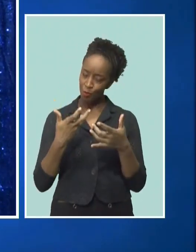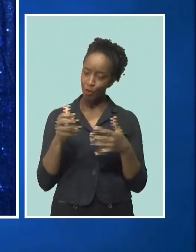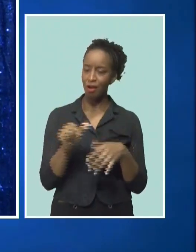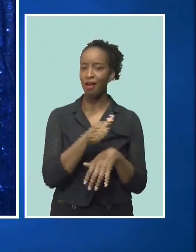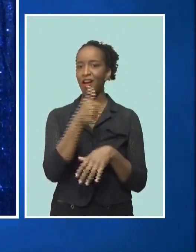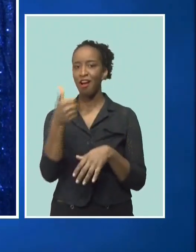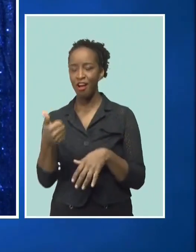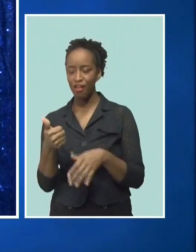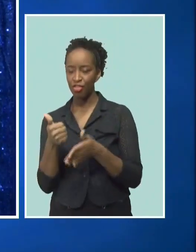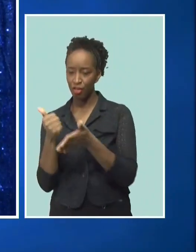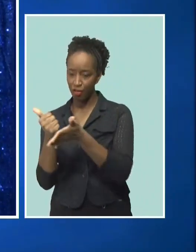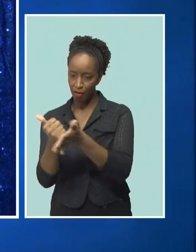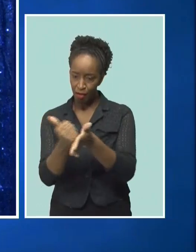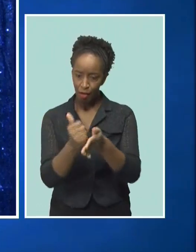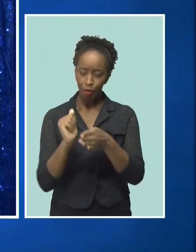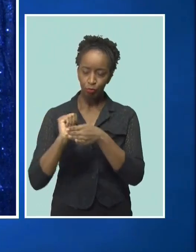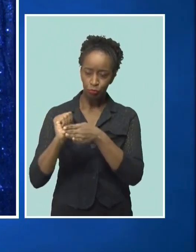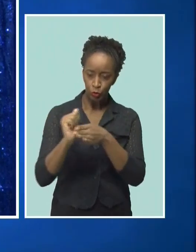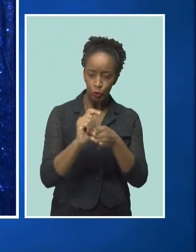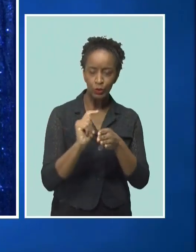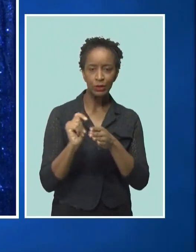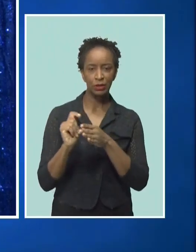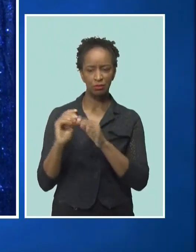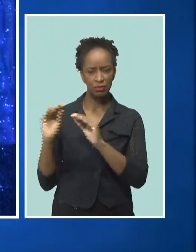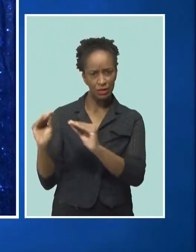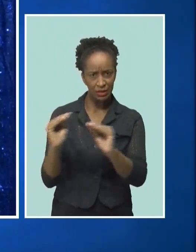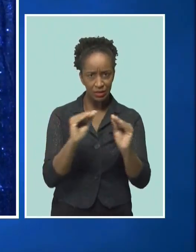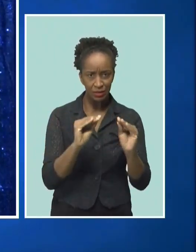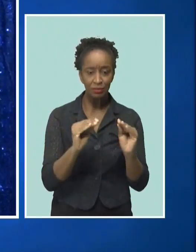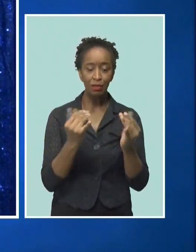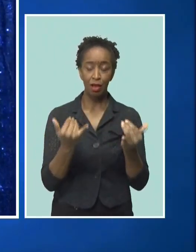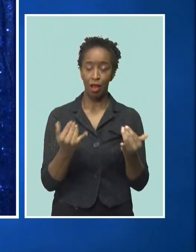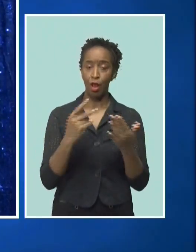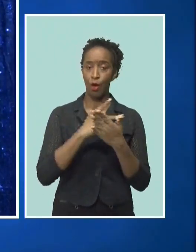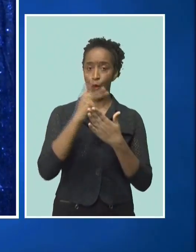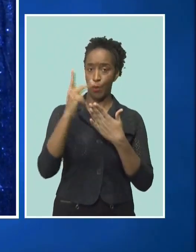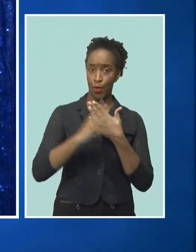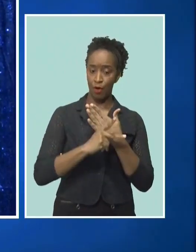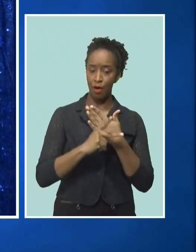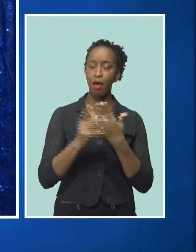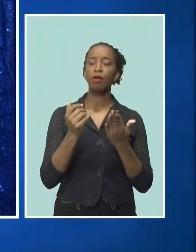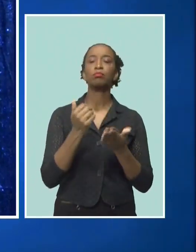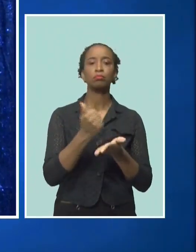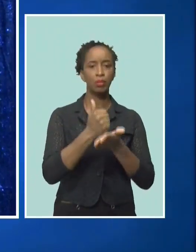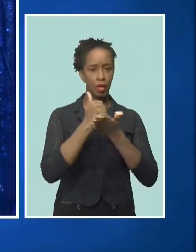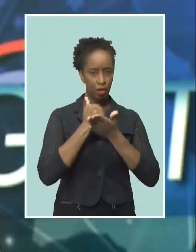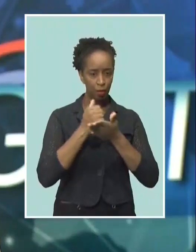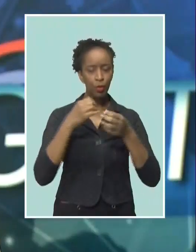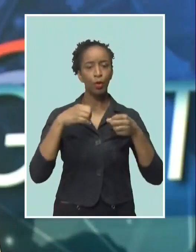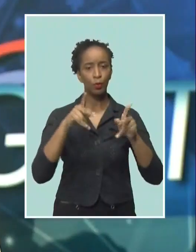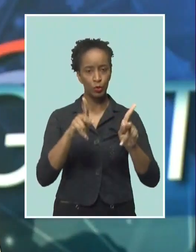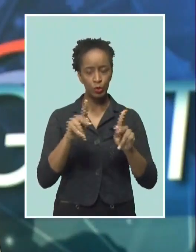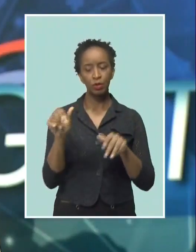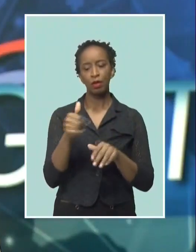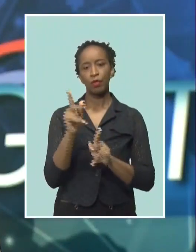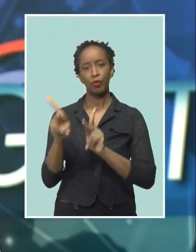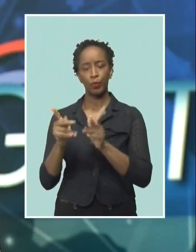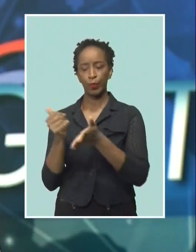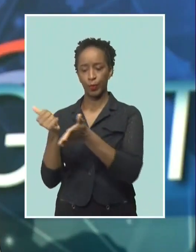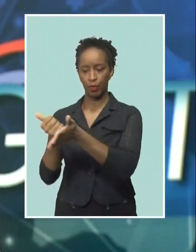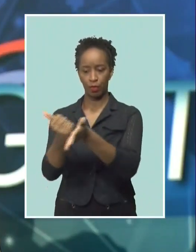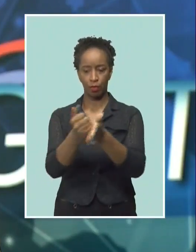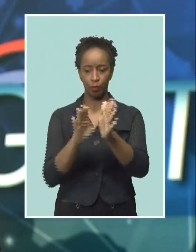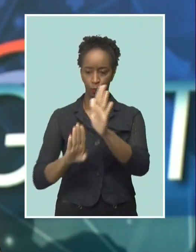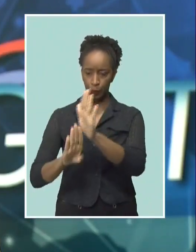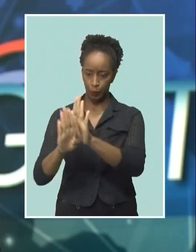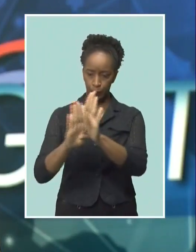really gave me the opportunity to, help persons to develop in their fields. Co-founder and head